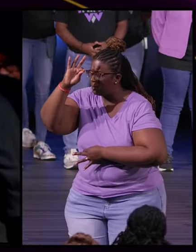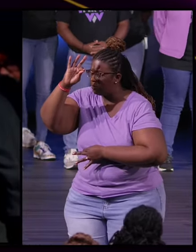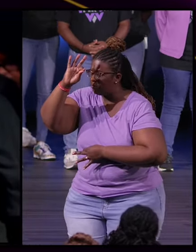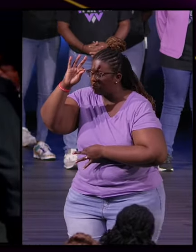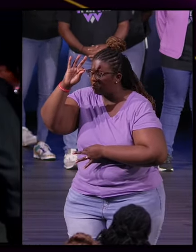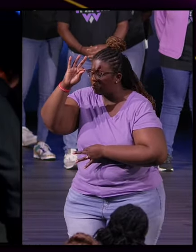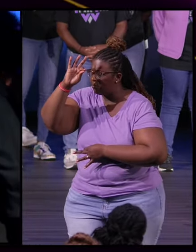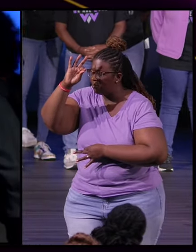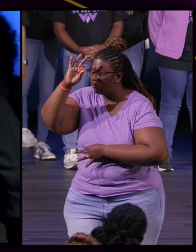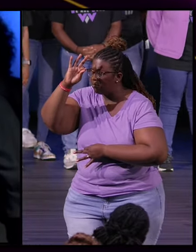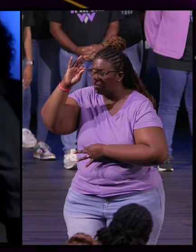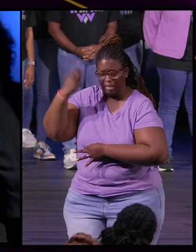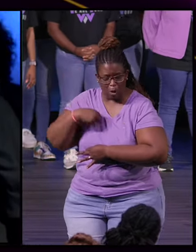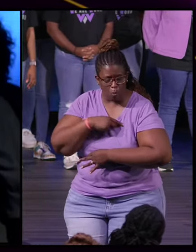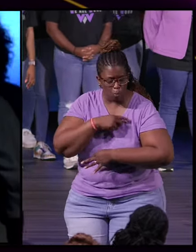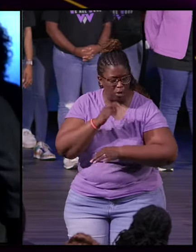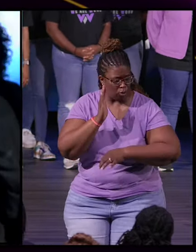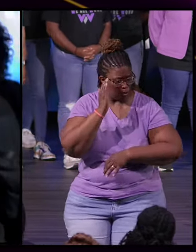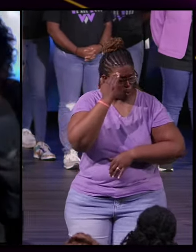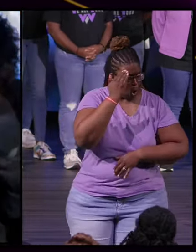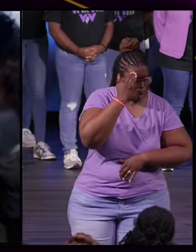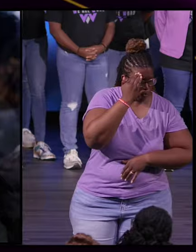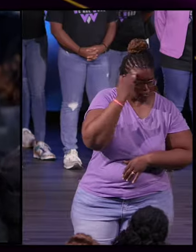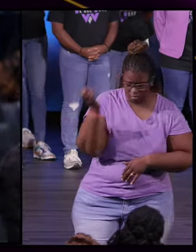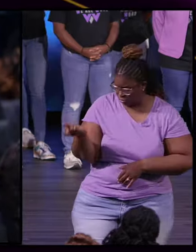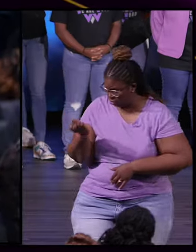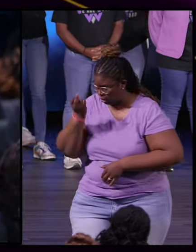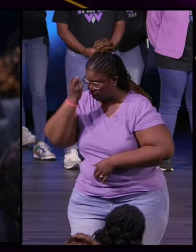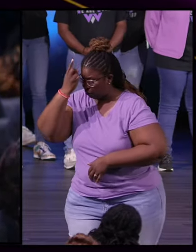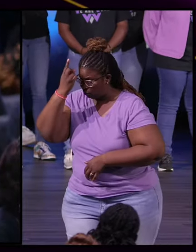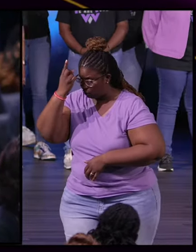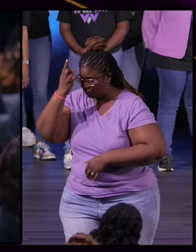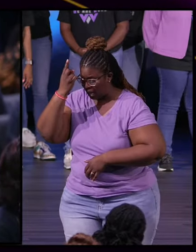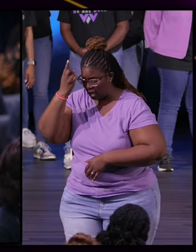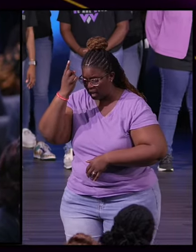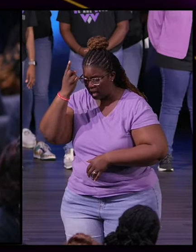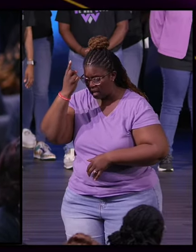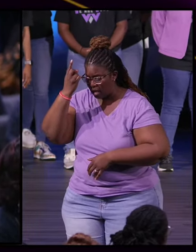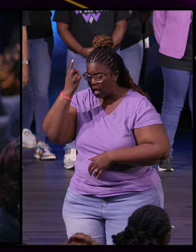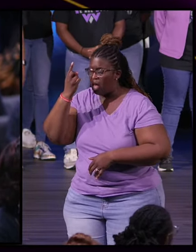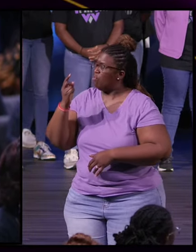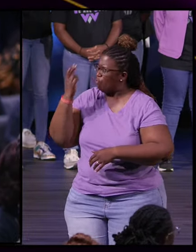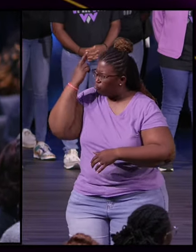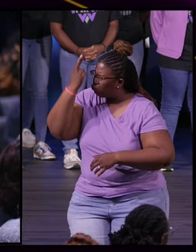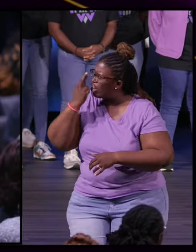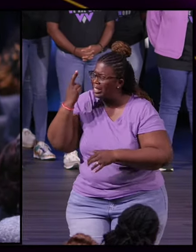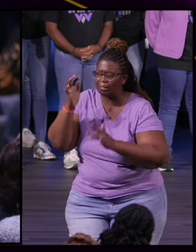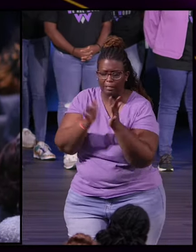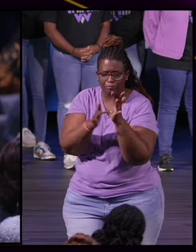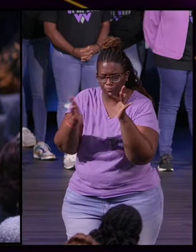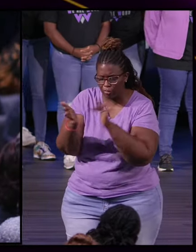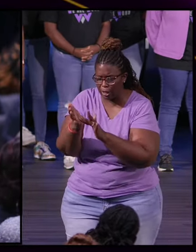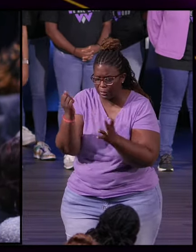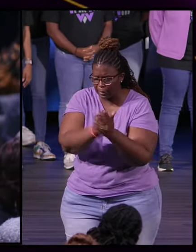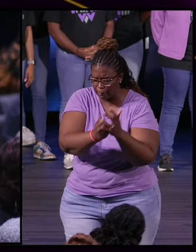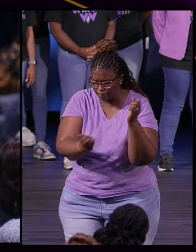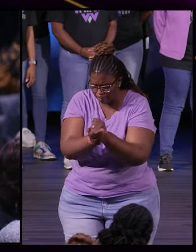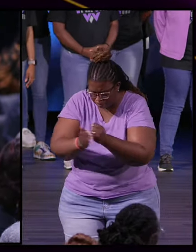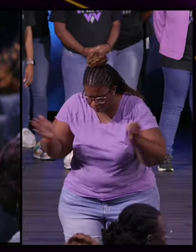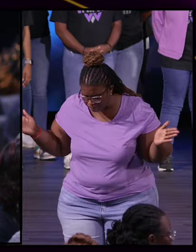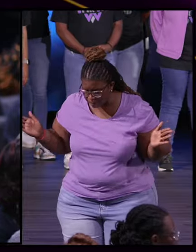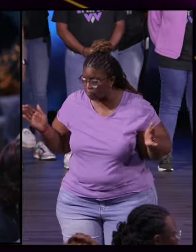we will know and understand the finished work of Christ and the sacrifice that he made